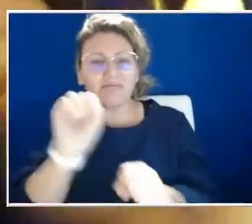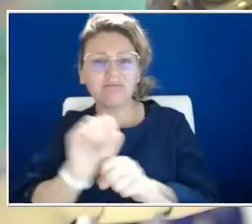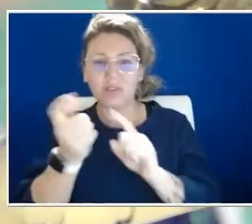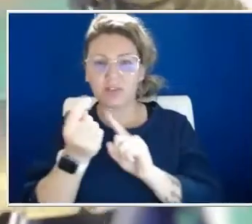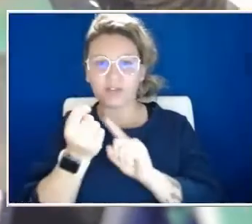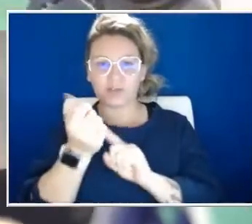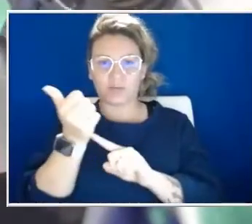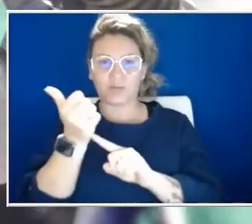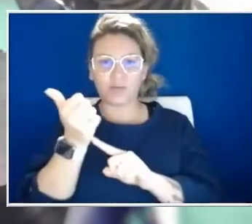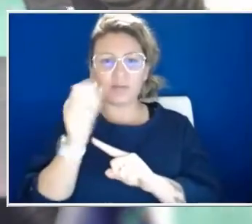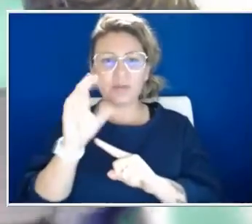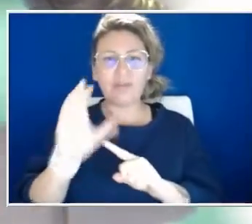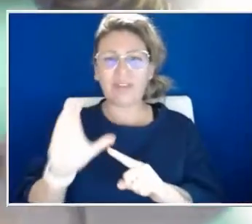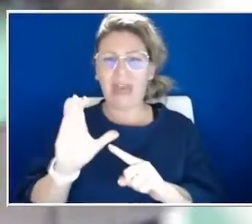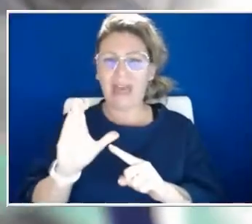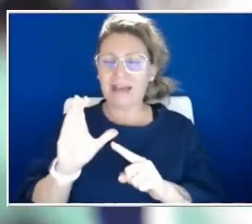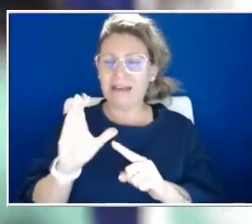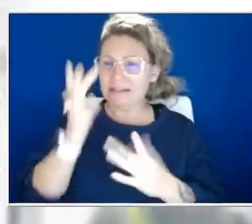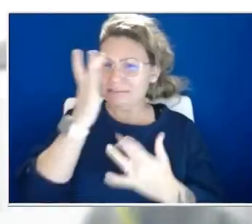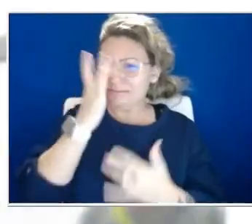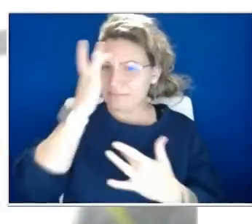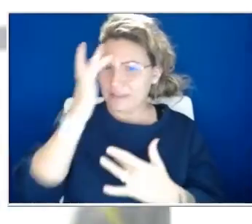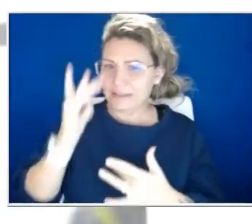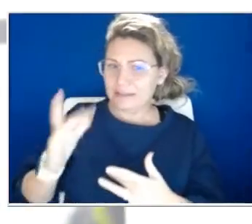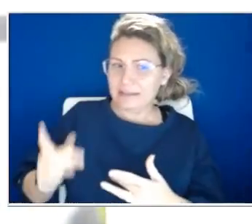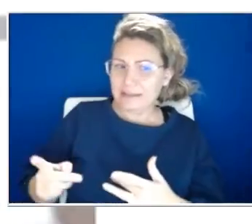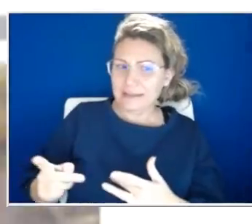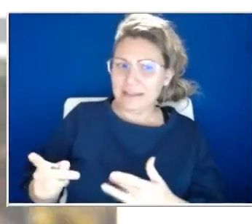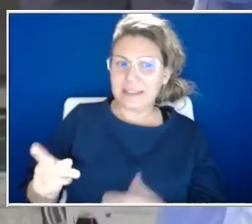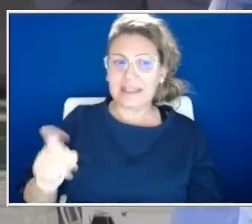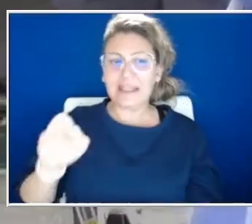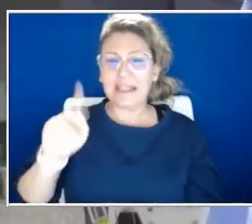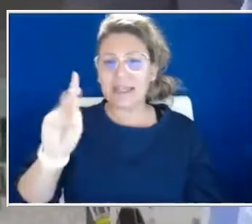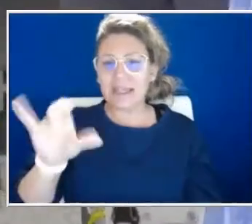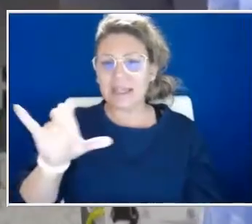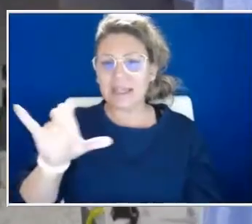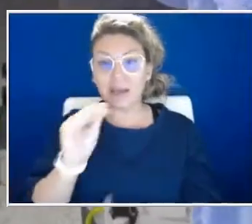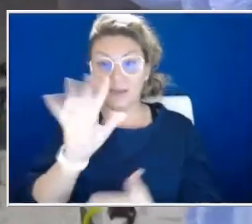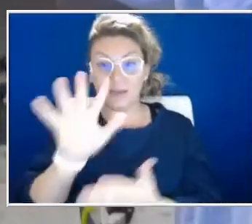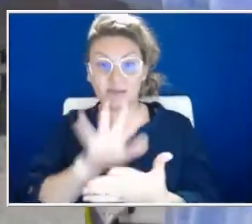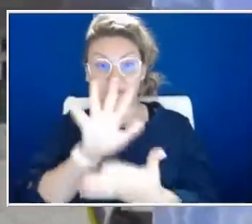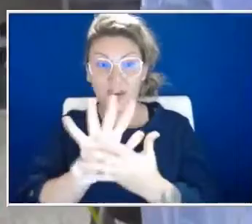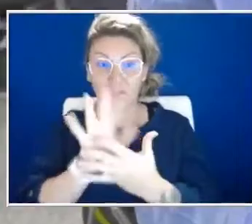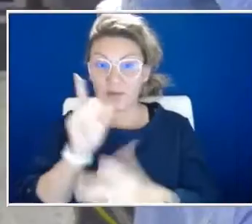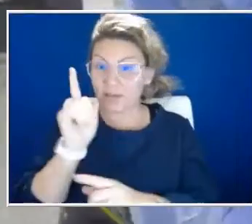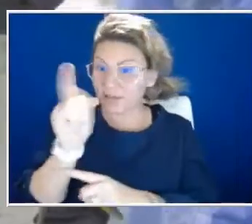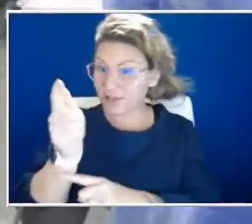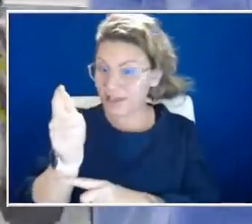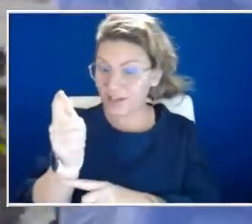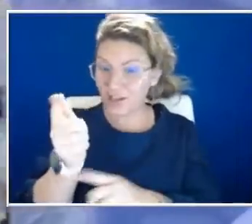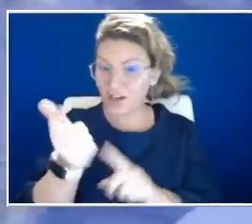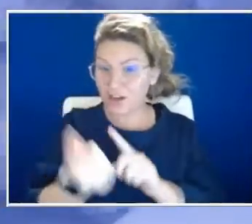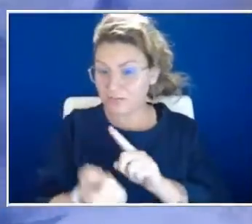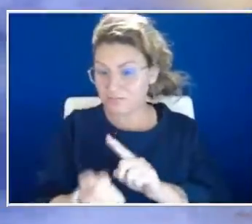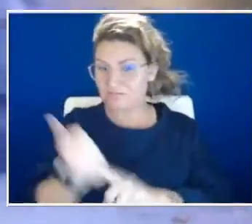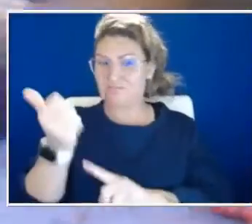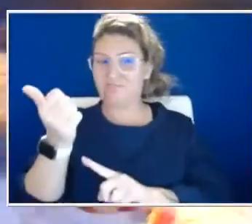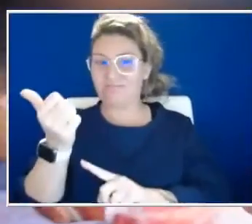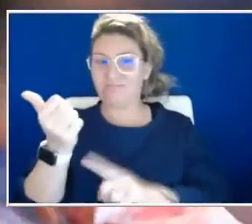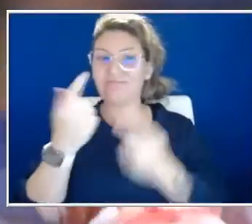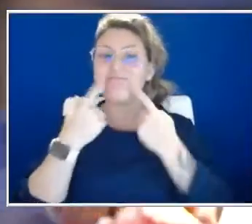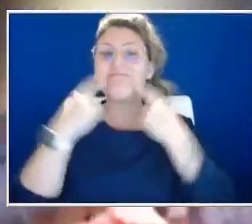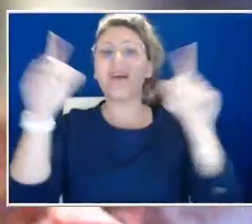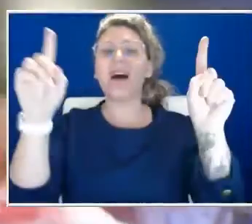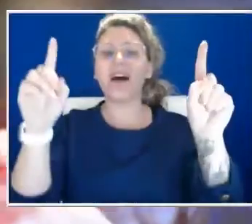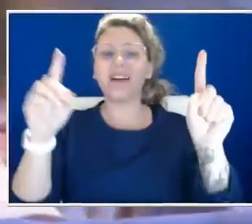diseased kidney. I'm going to dog paddle here just a little bit. Yep. And 5 hours in, the kidney is finally out. It's sort of a morale booster to kind